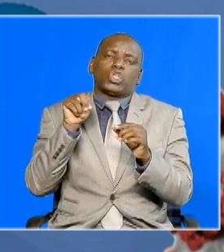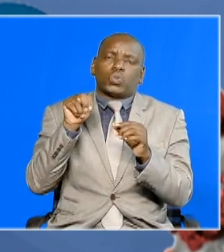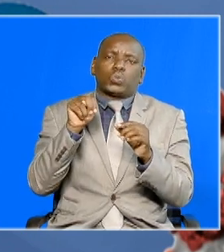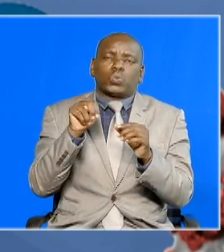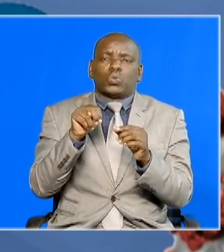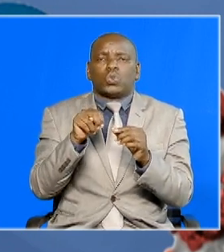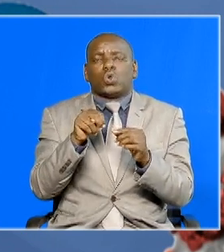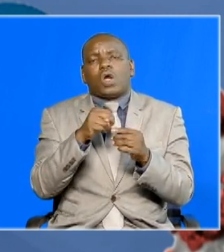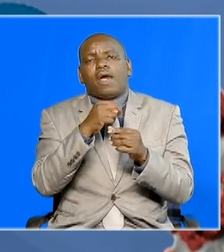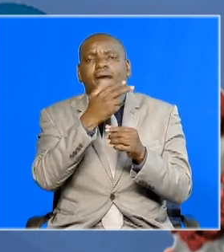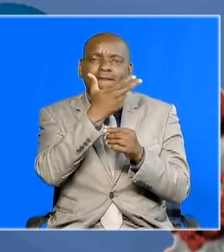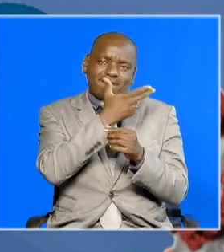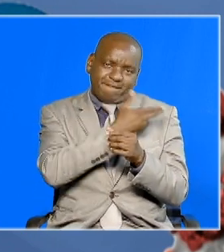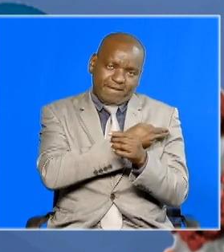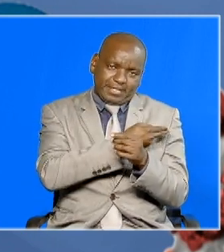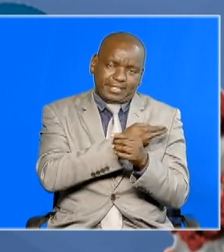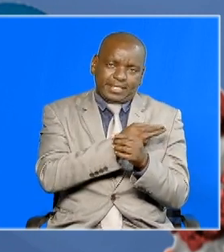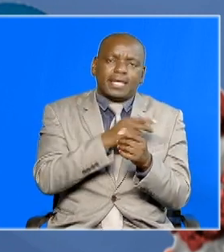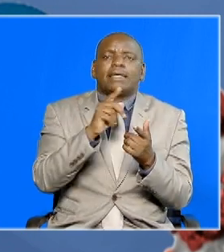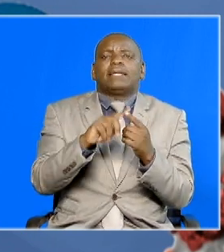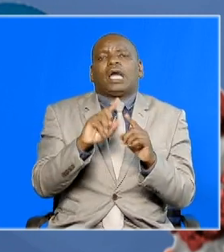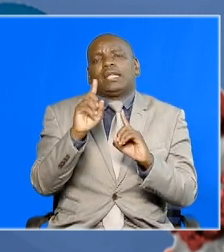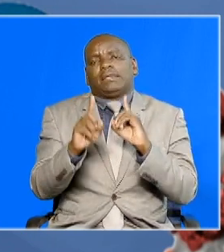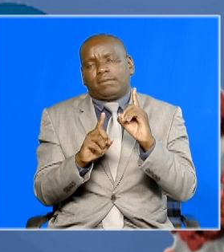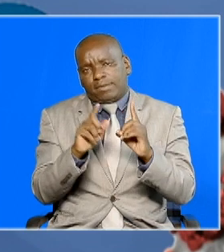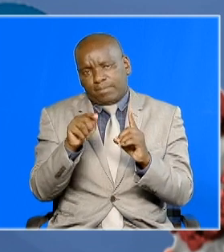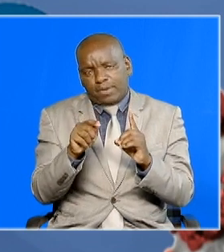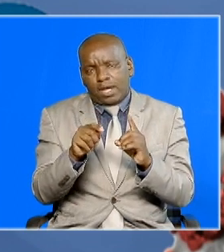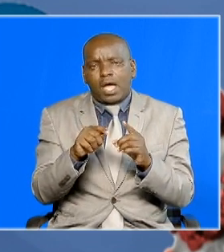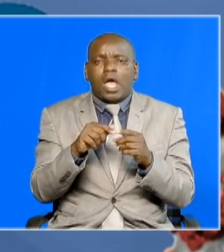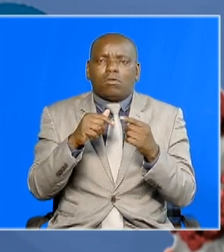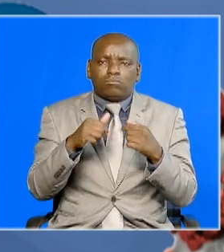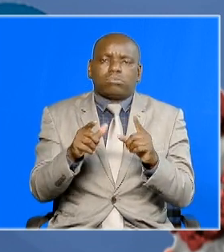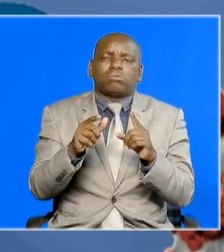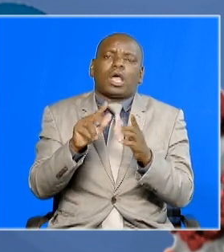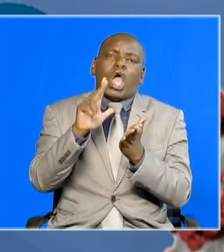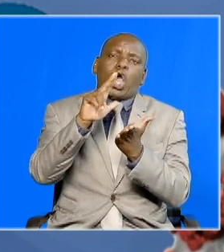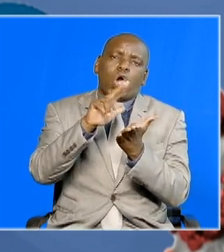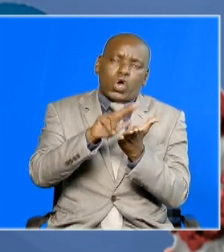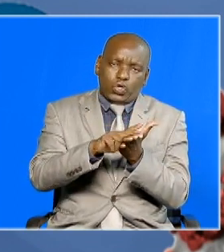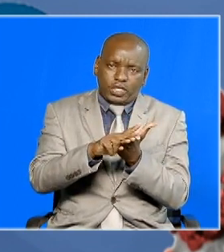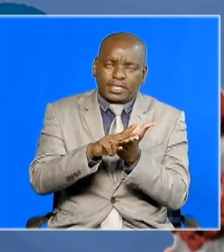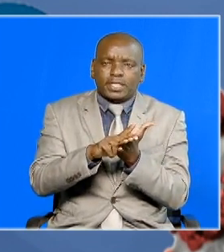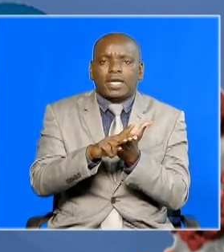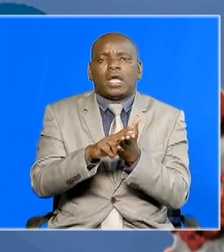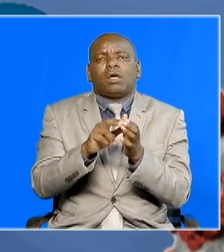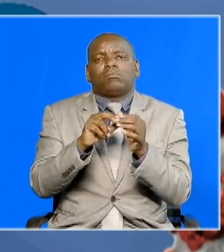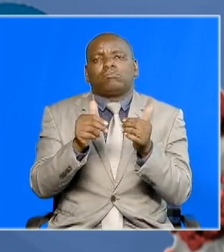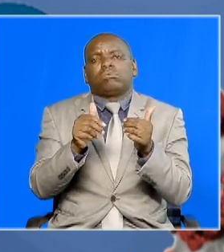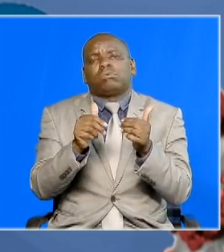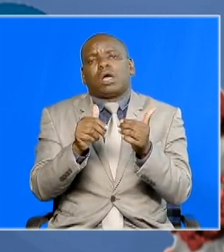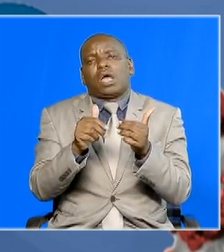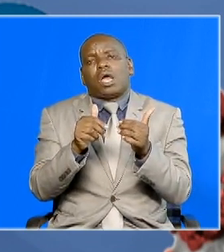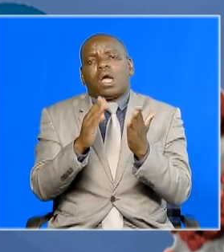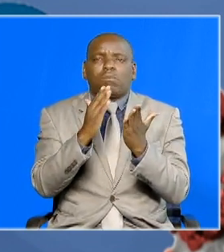medicine or the new vaccine in this case. In other words, an emergency use authorization is a